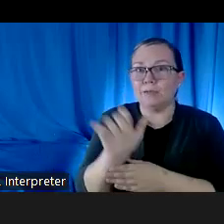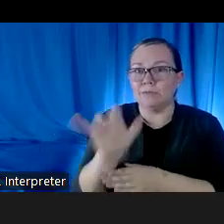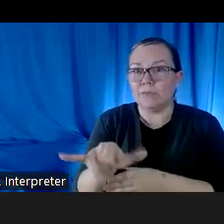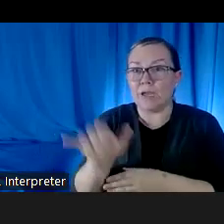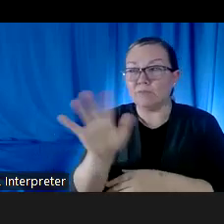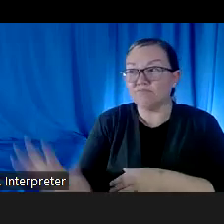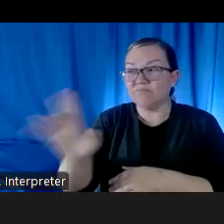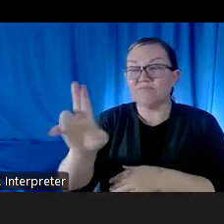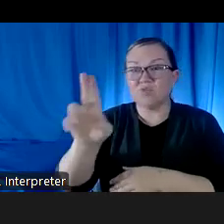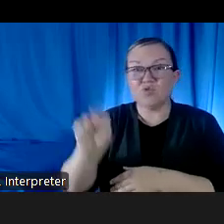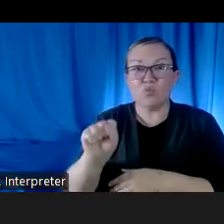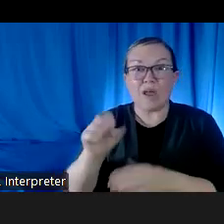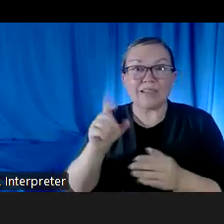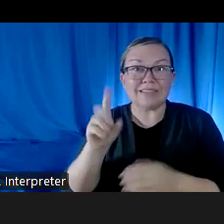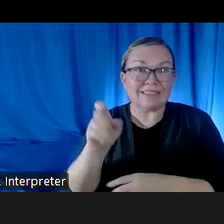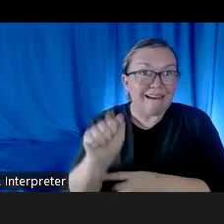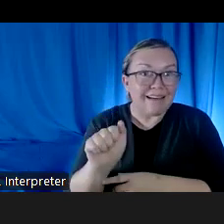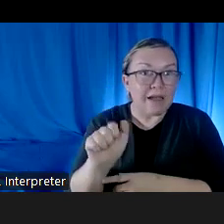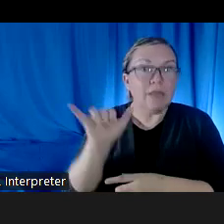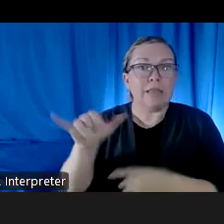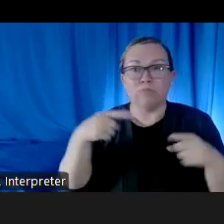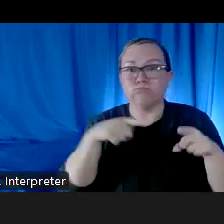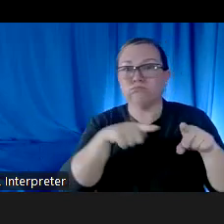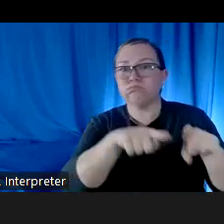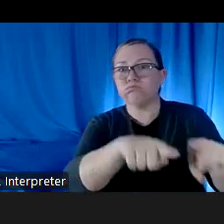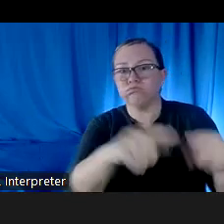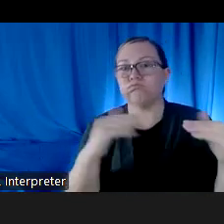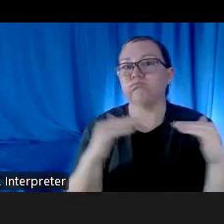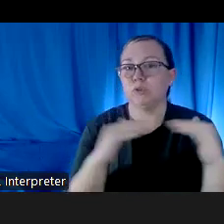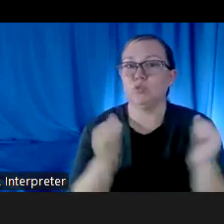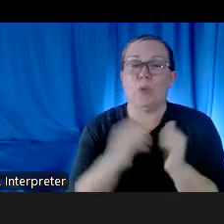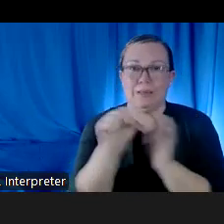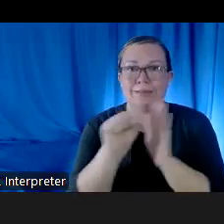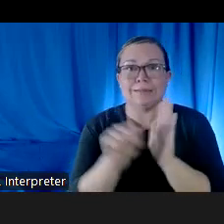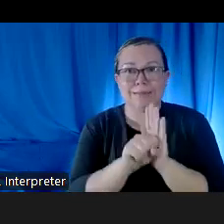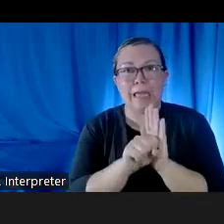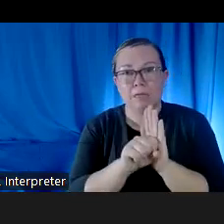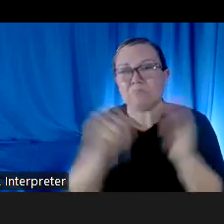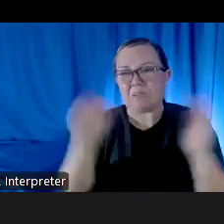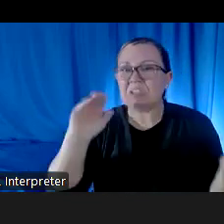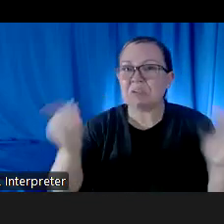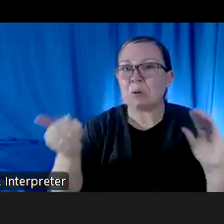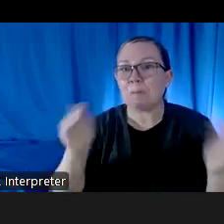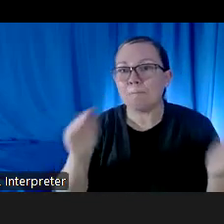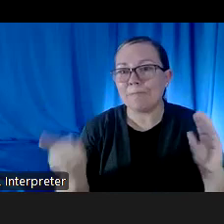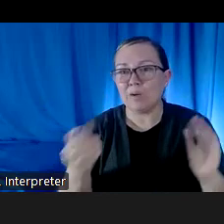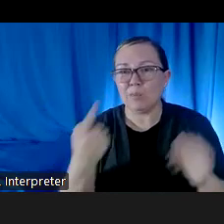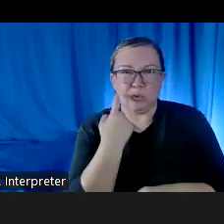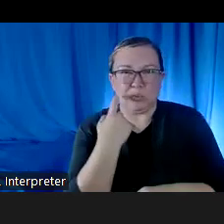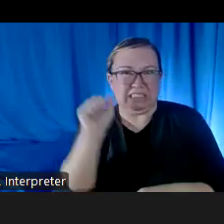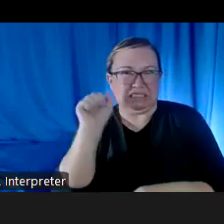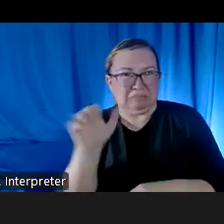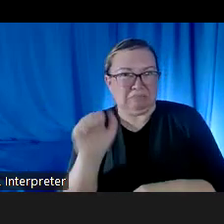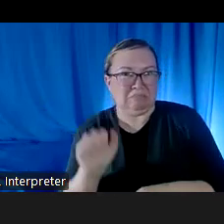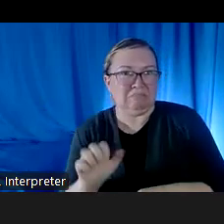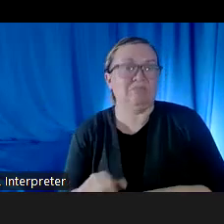data fairly well tracks along with the state data in terms of the bases that I just set forth kind of quickly.